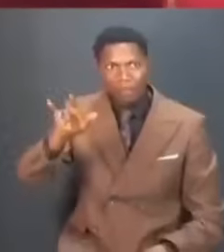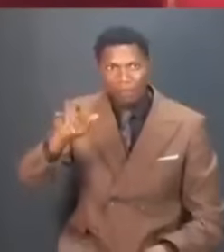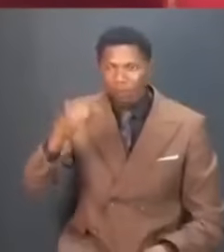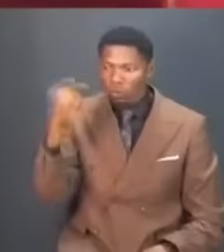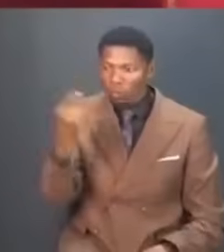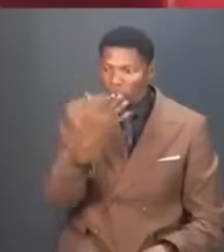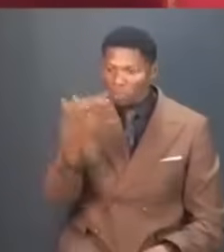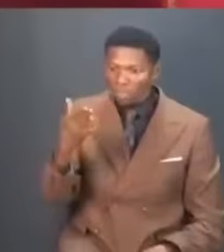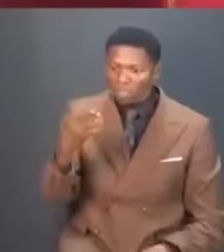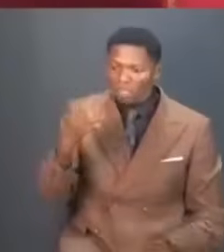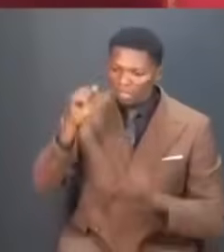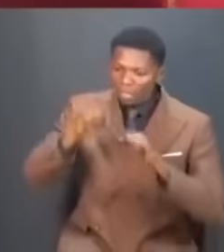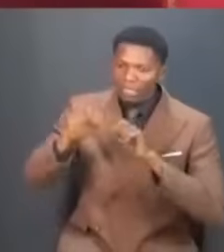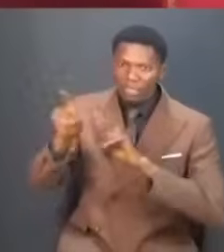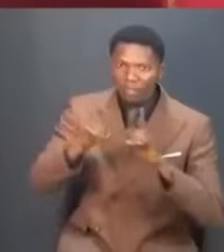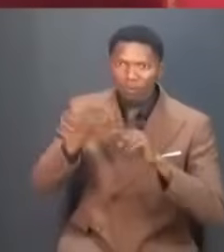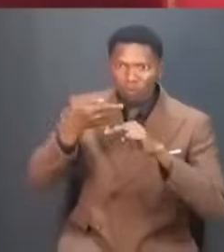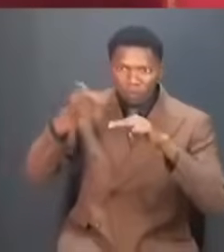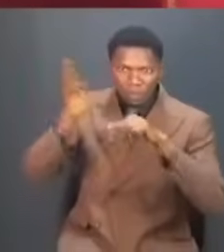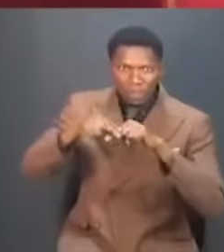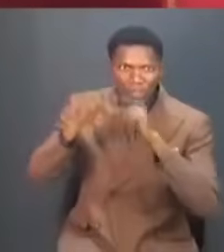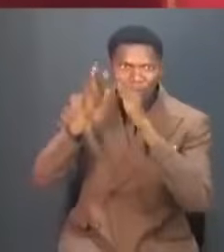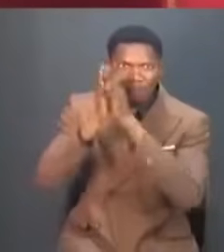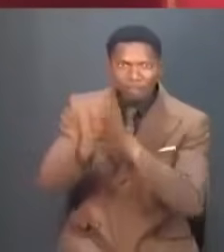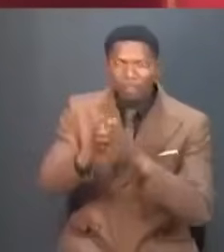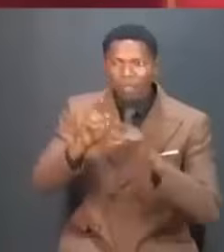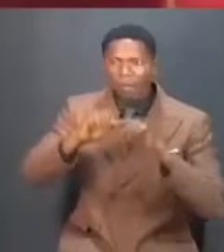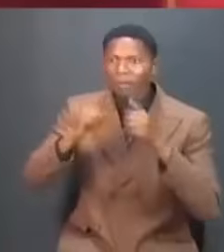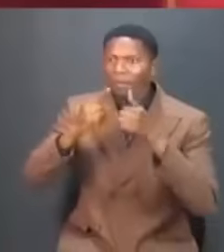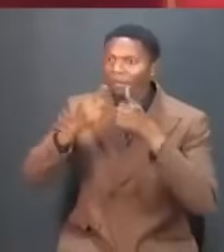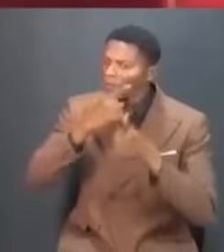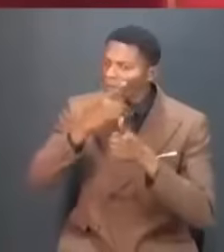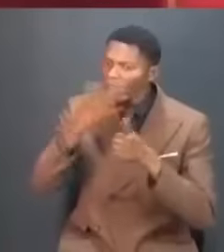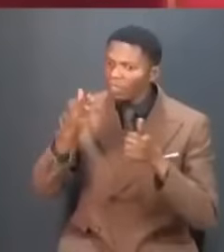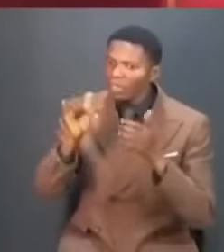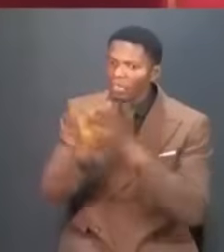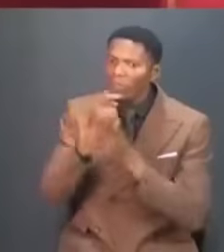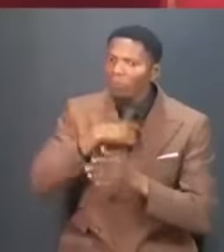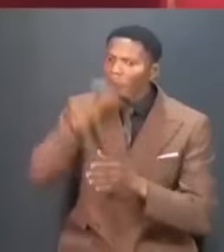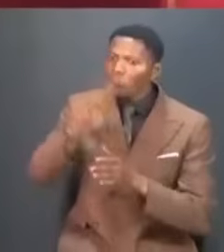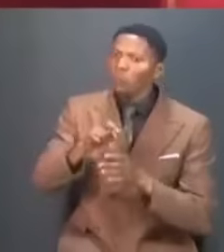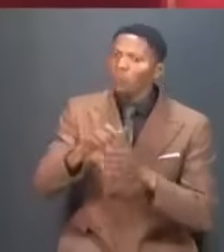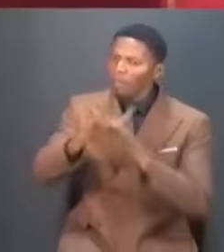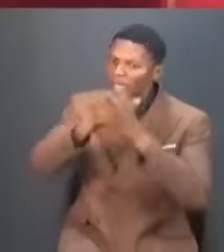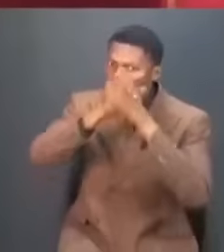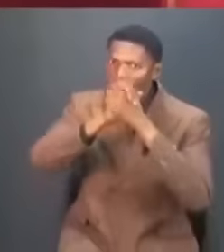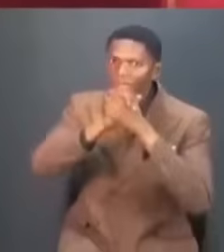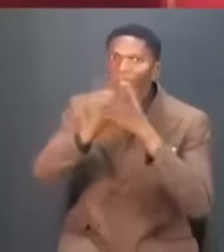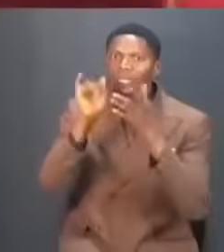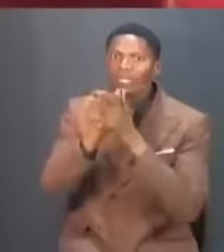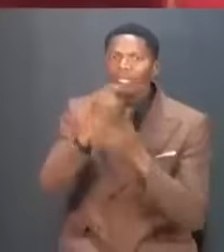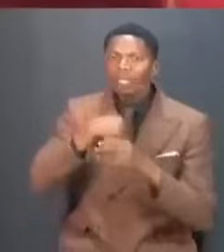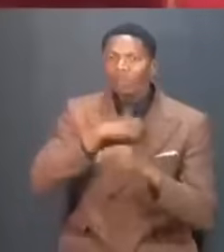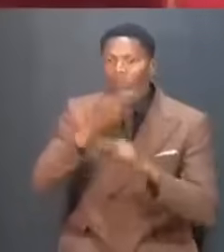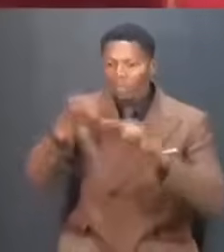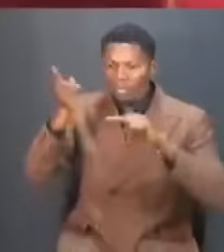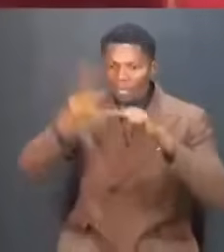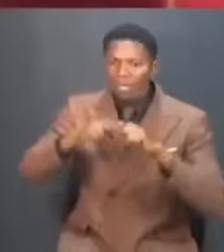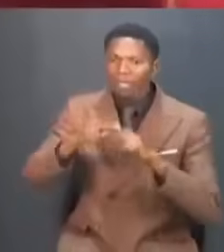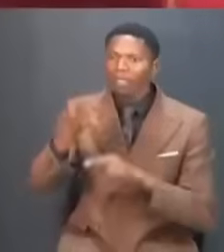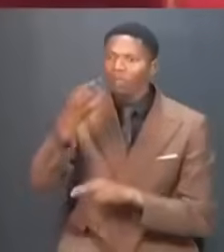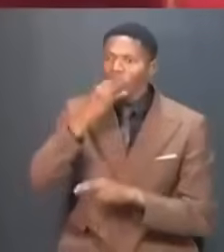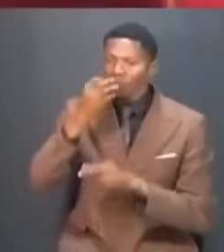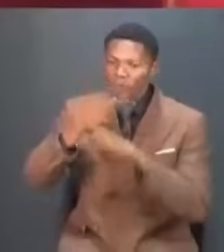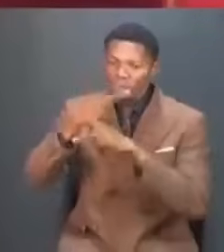we can do to increase demand. But the first thing we must all applaud is that we have increased food